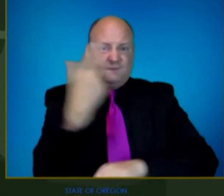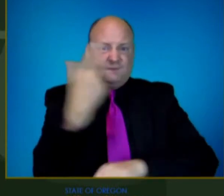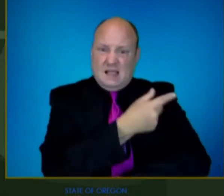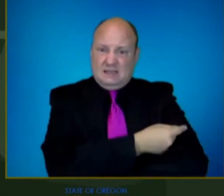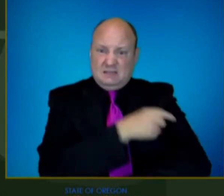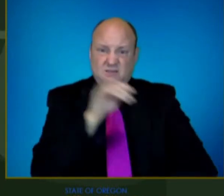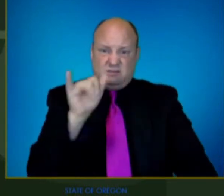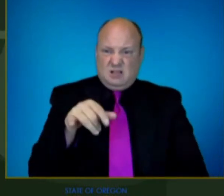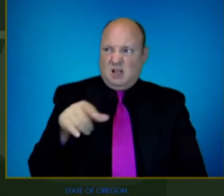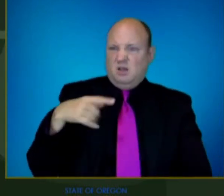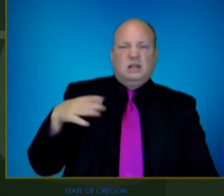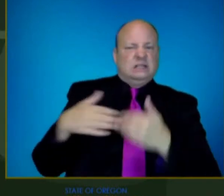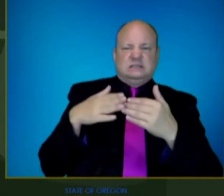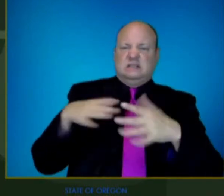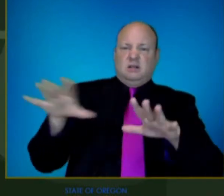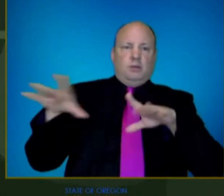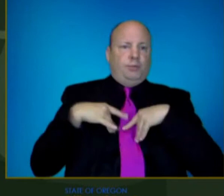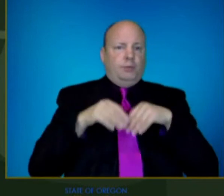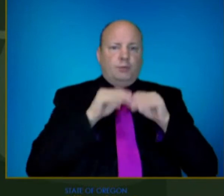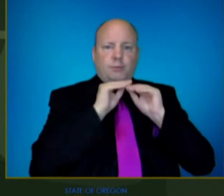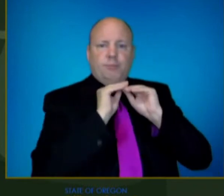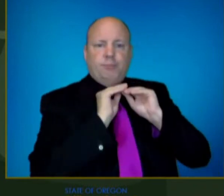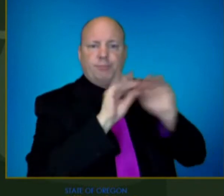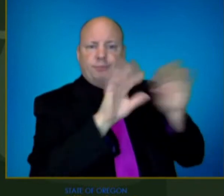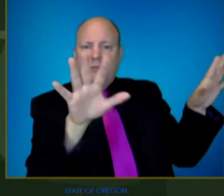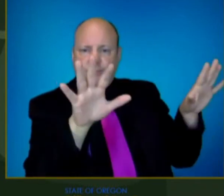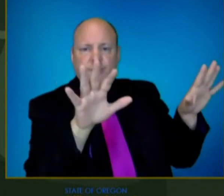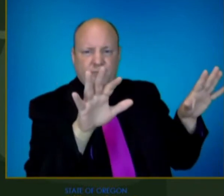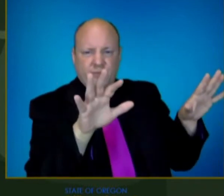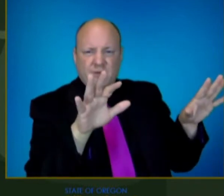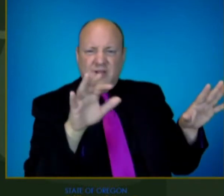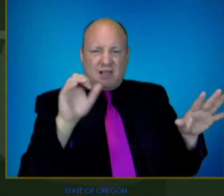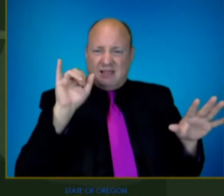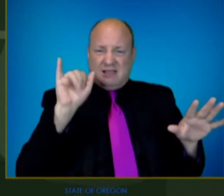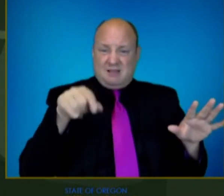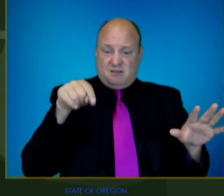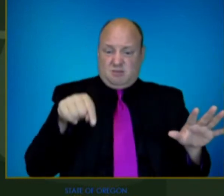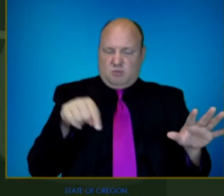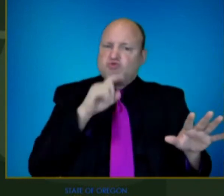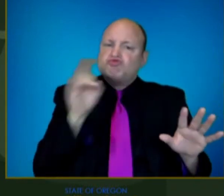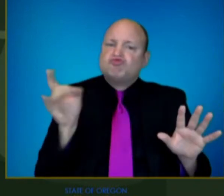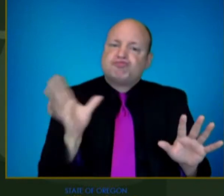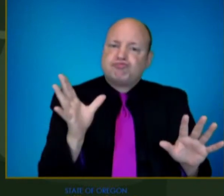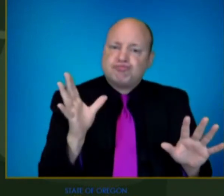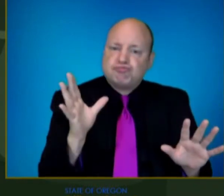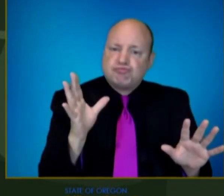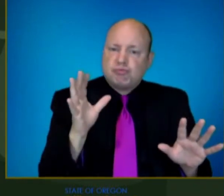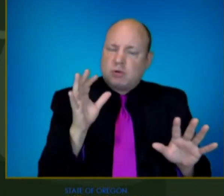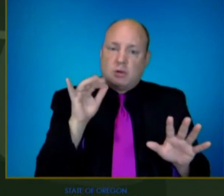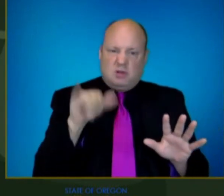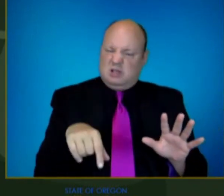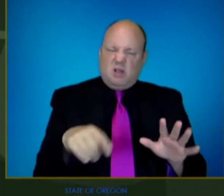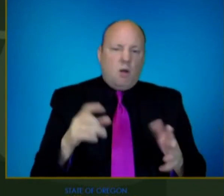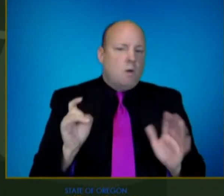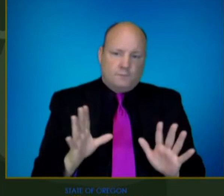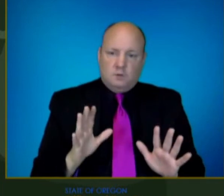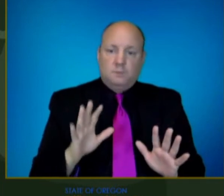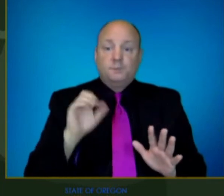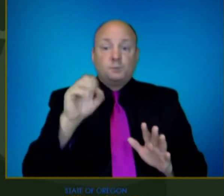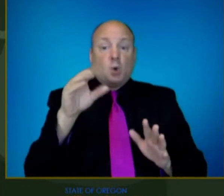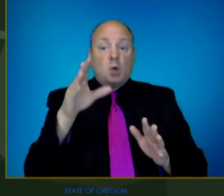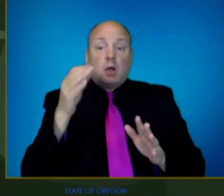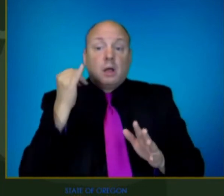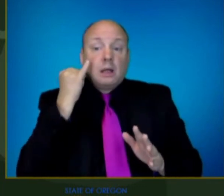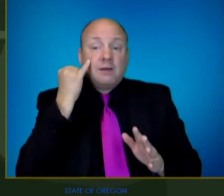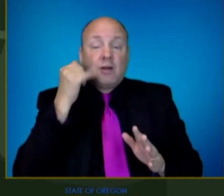even dying from COVID-19 has never been greater. I've spoken before about 2 pandemics that are currently unfolding in